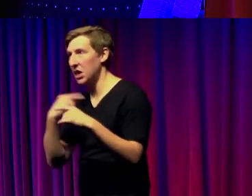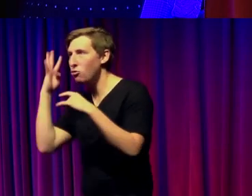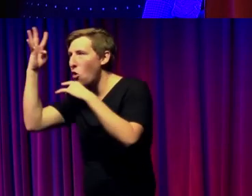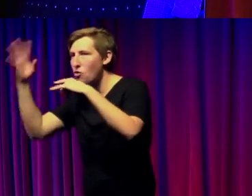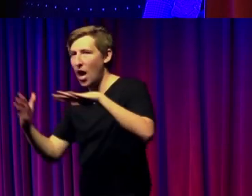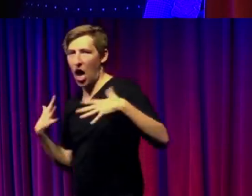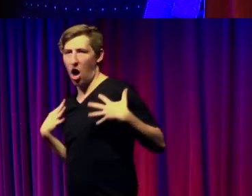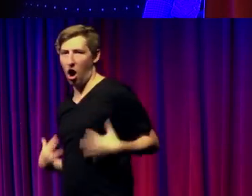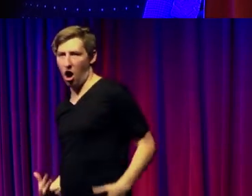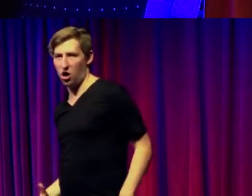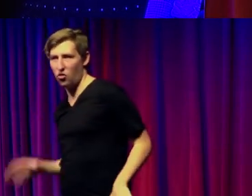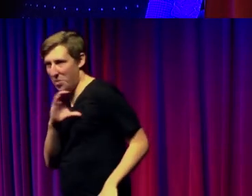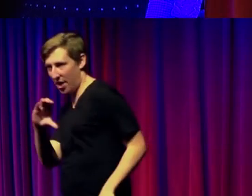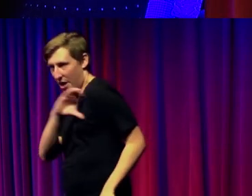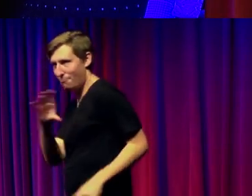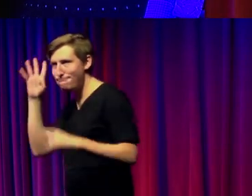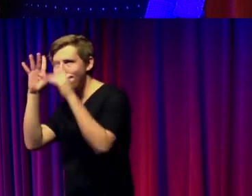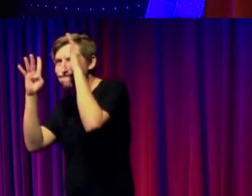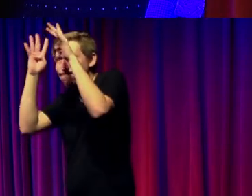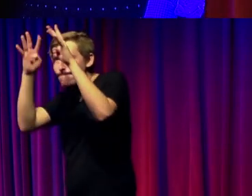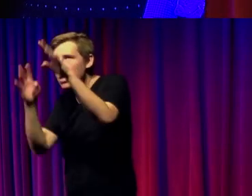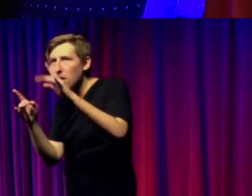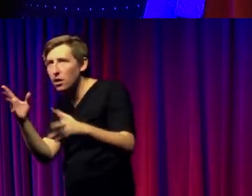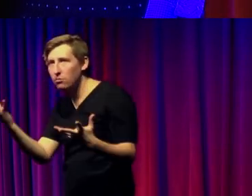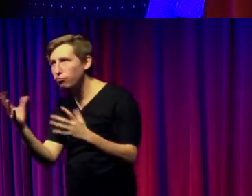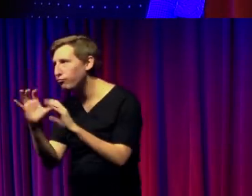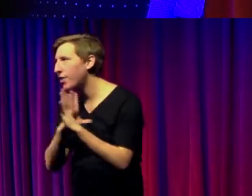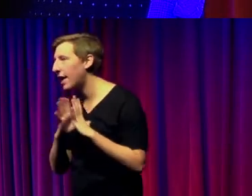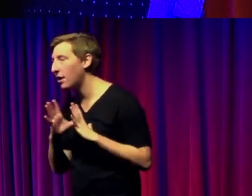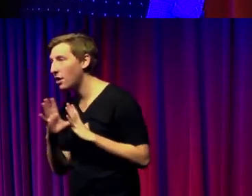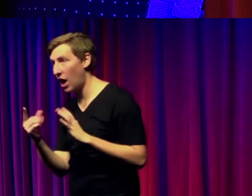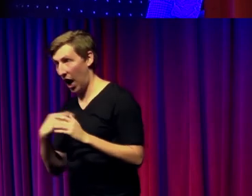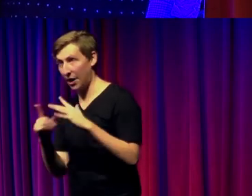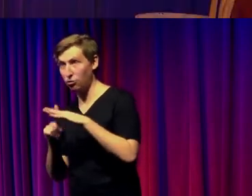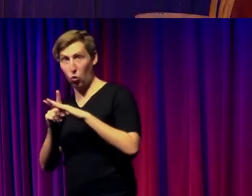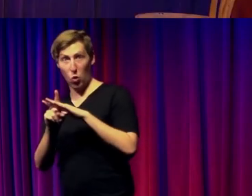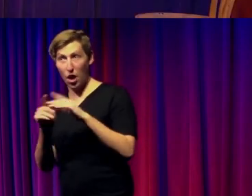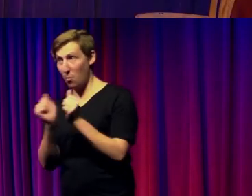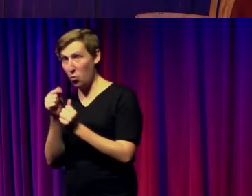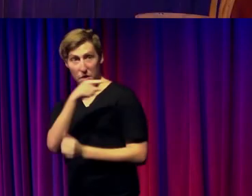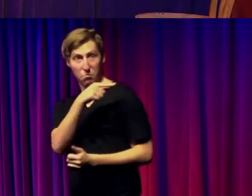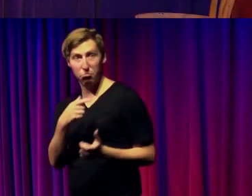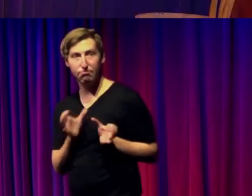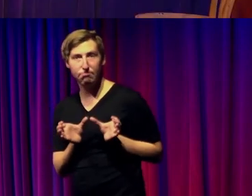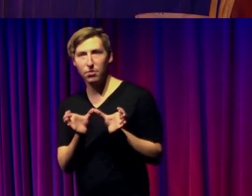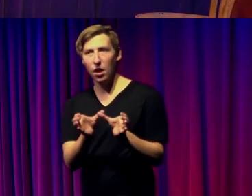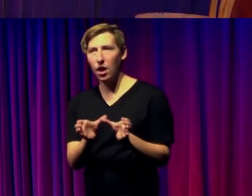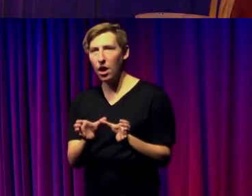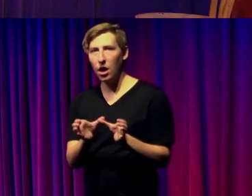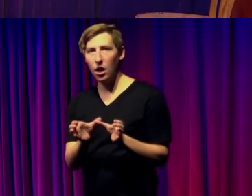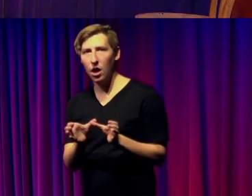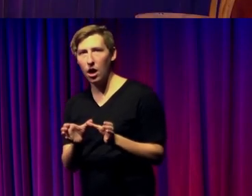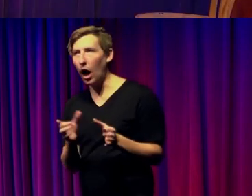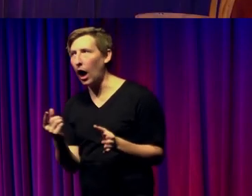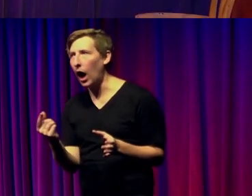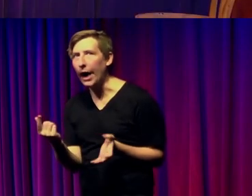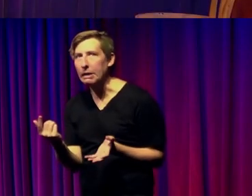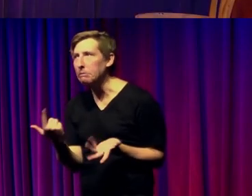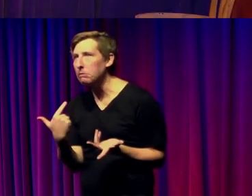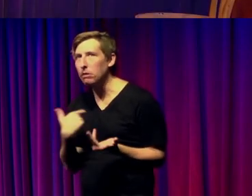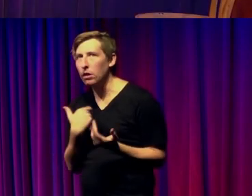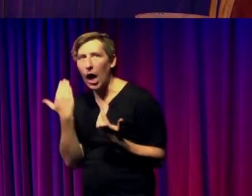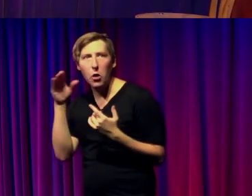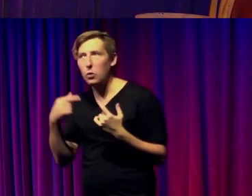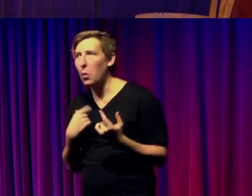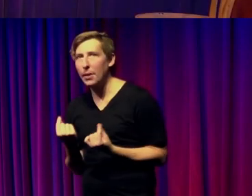And we, like, get in the room with all of his friends, and they're, like, doing this part where you introduce your character. I was not briefed on any of